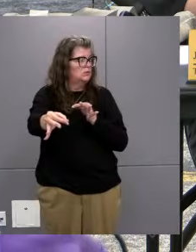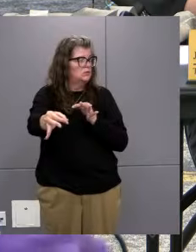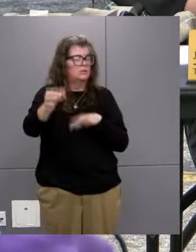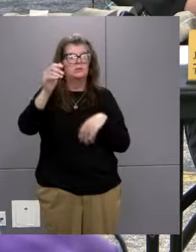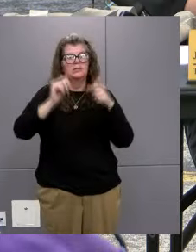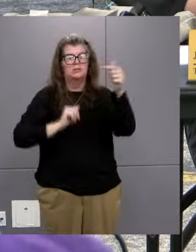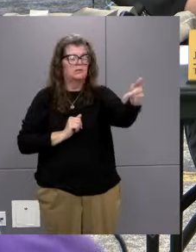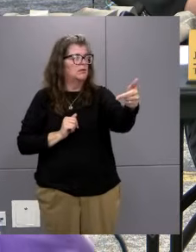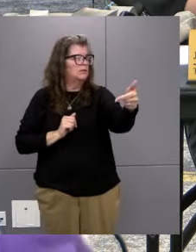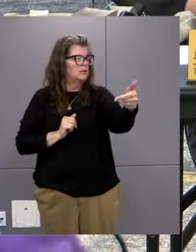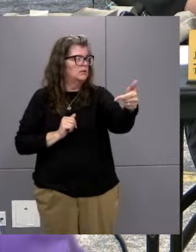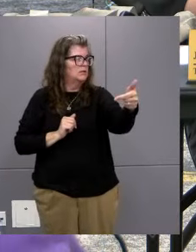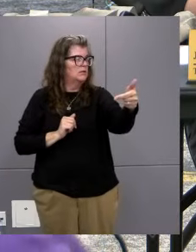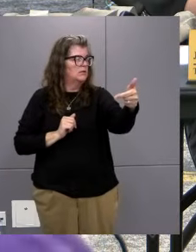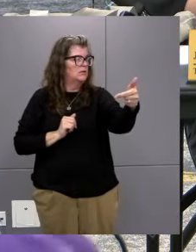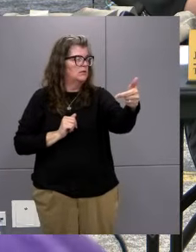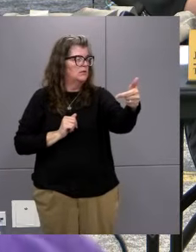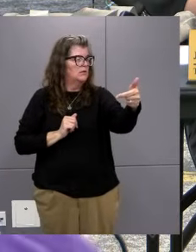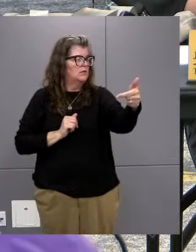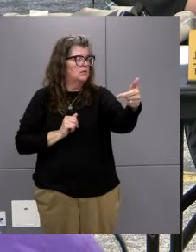Second. Okay.